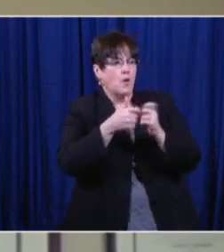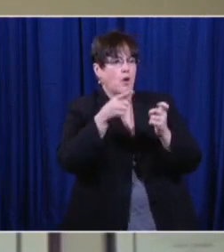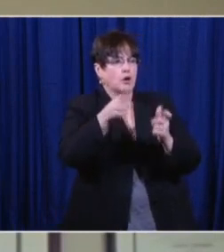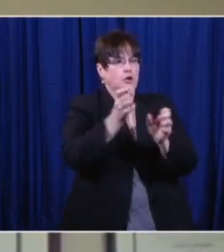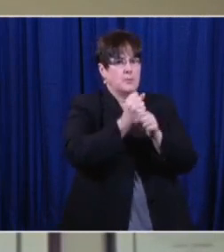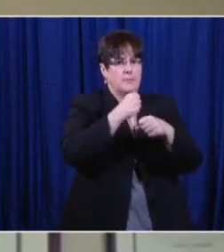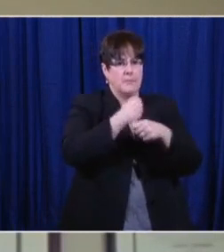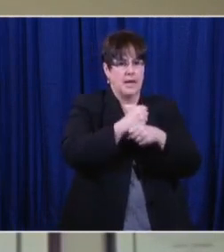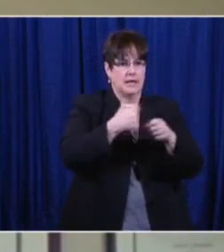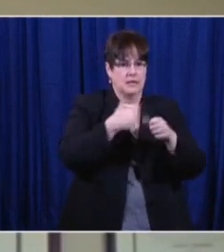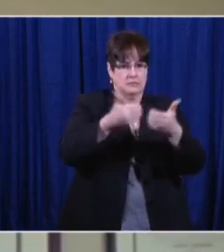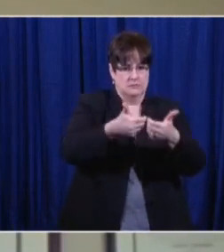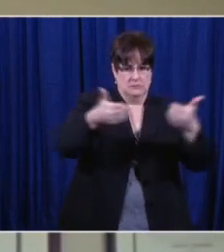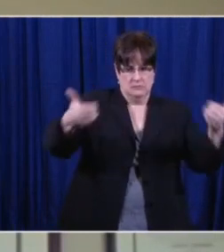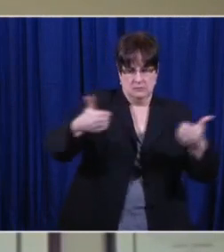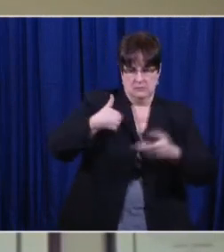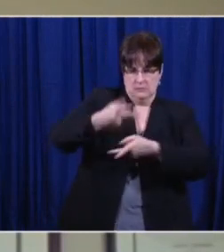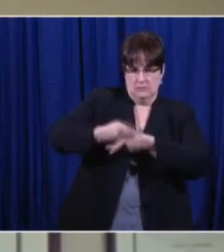for COVID patients? Thank you.